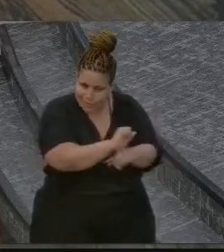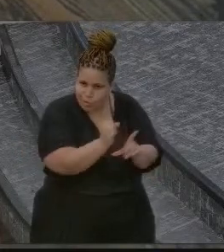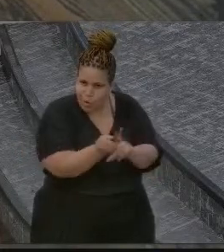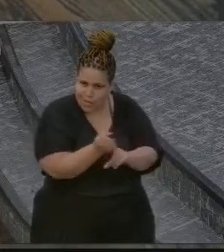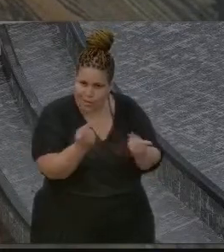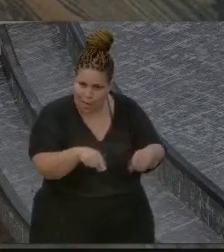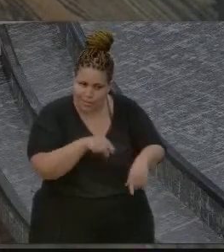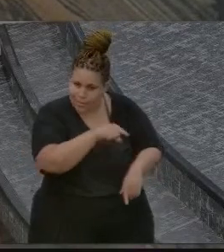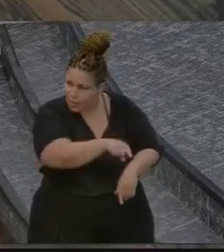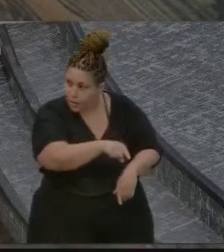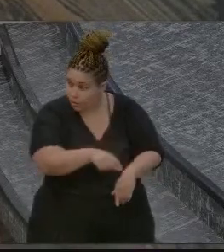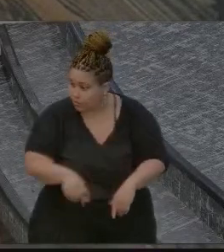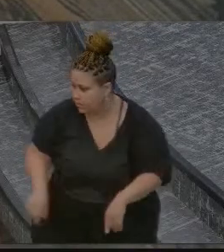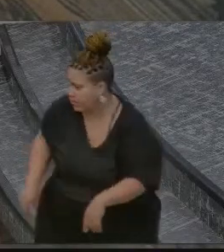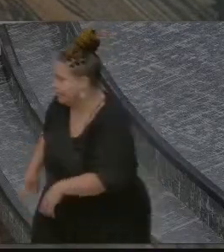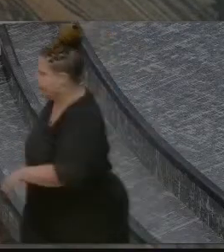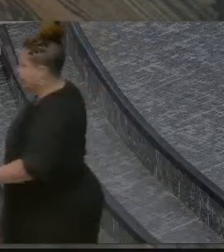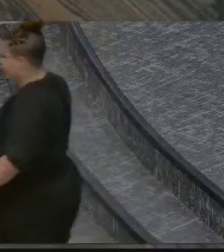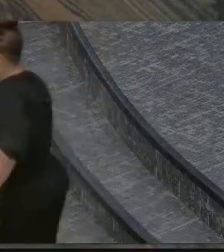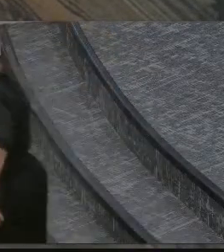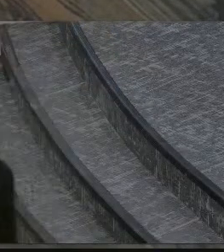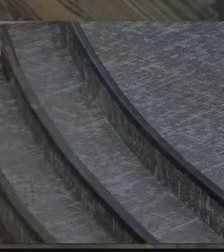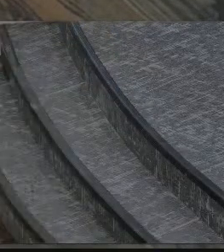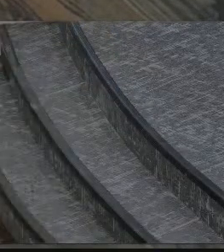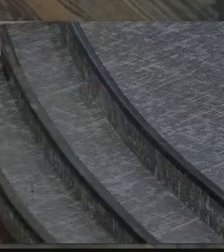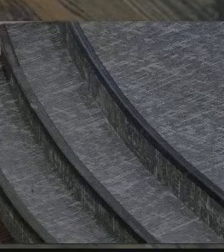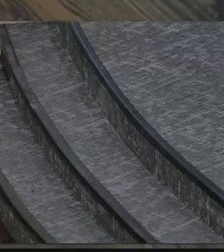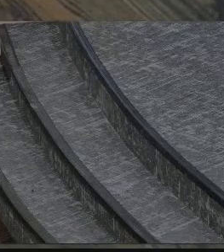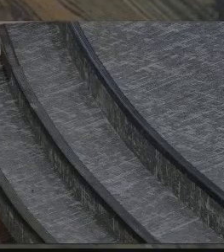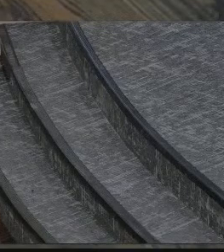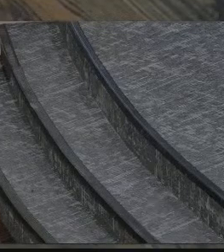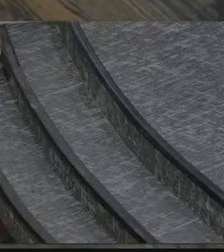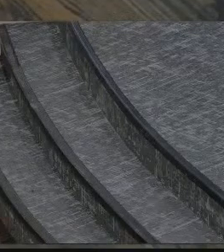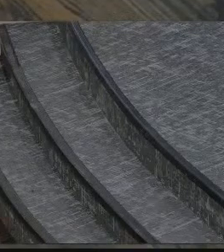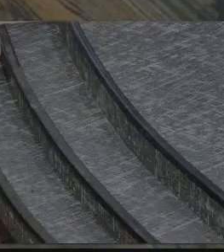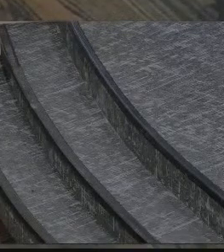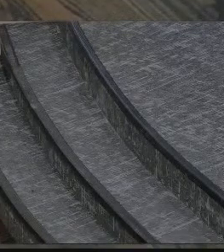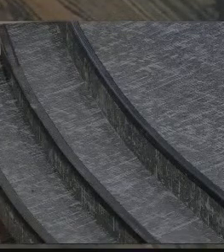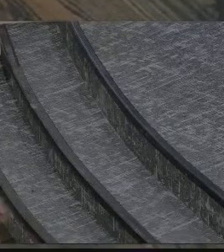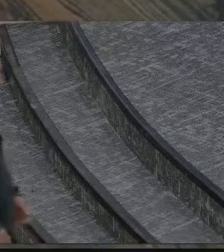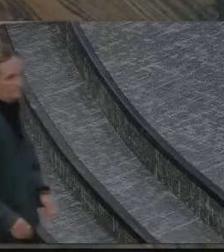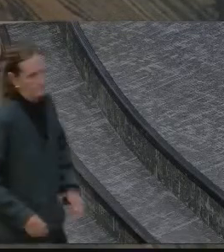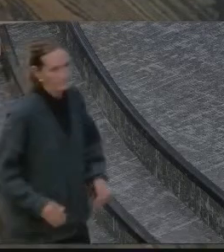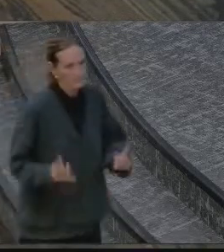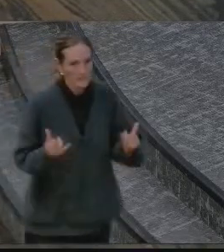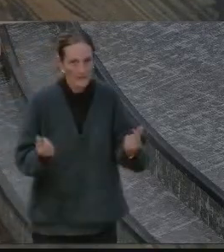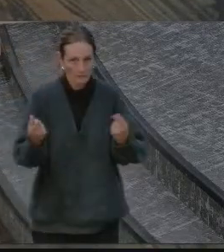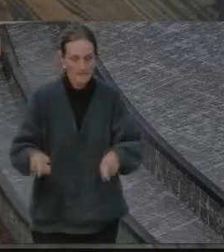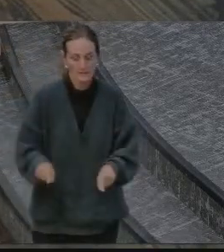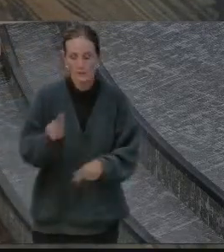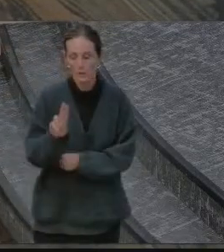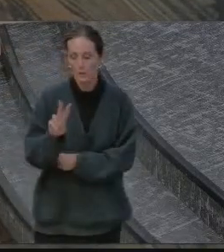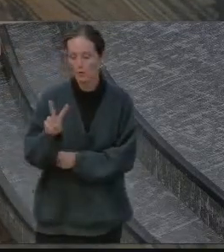as lesson learned, as far as Uvalde, now